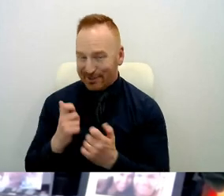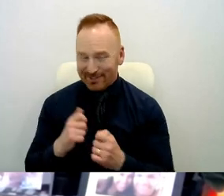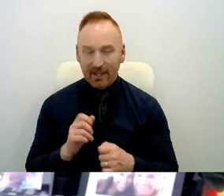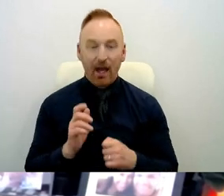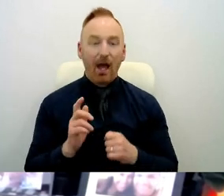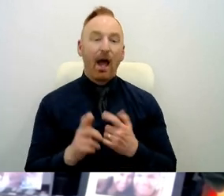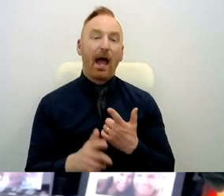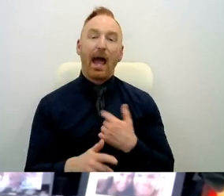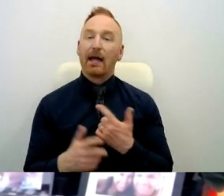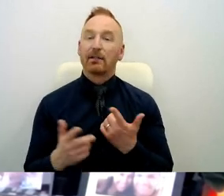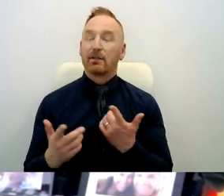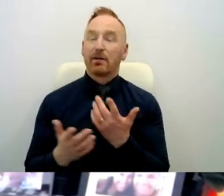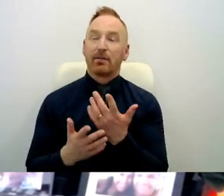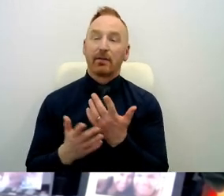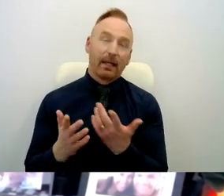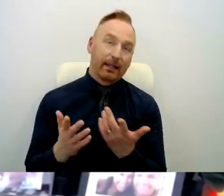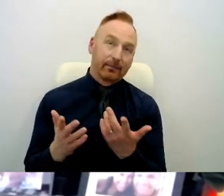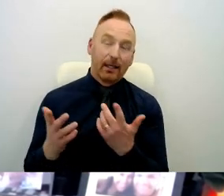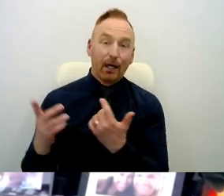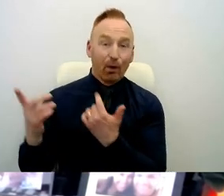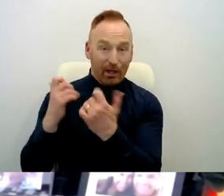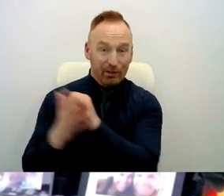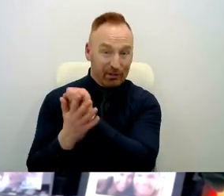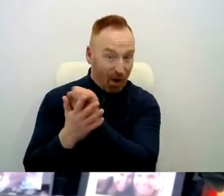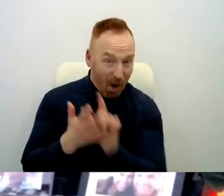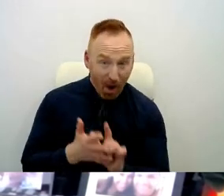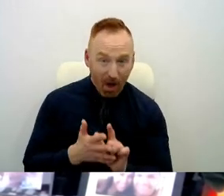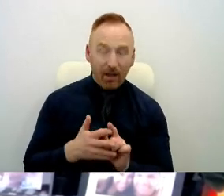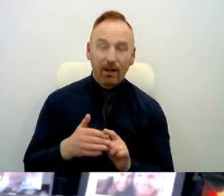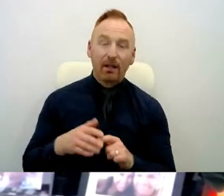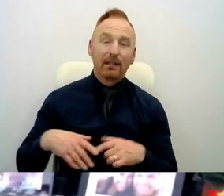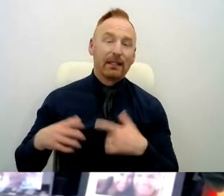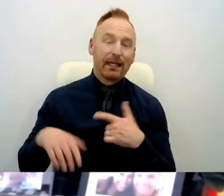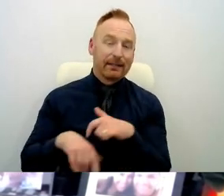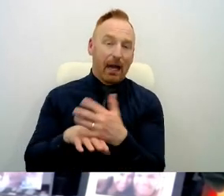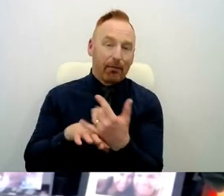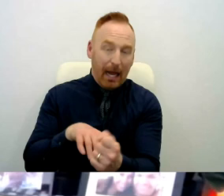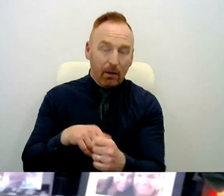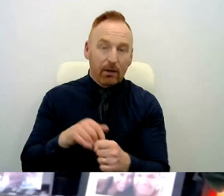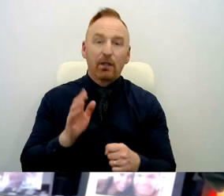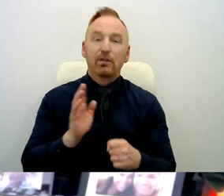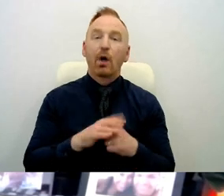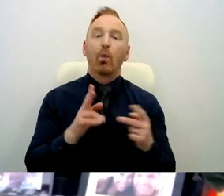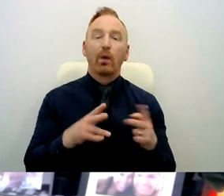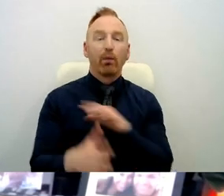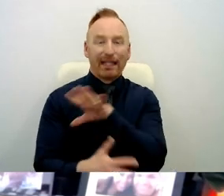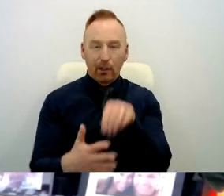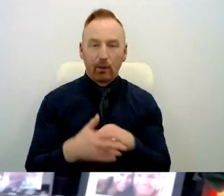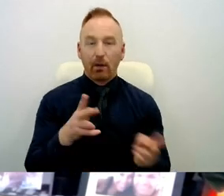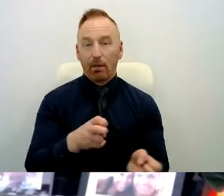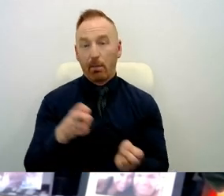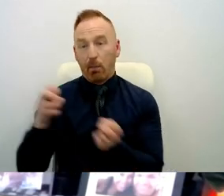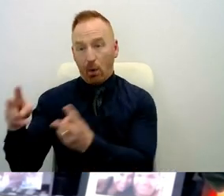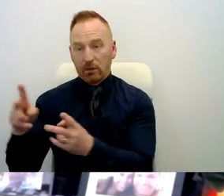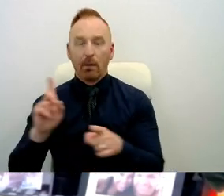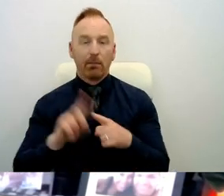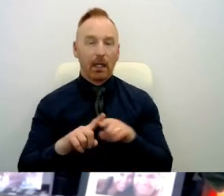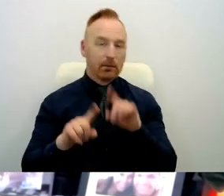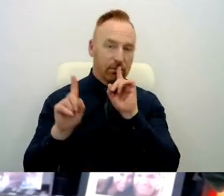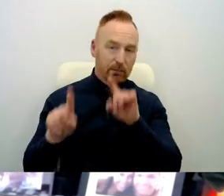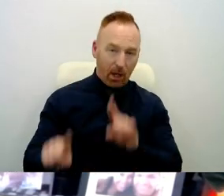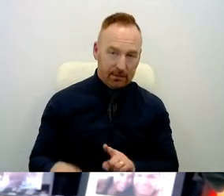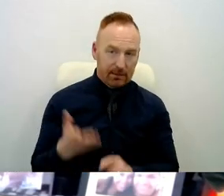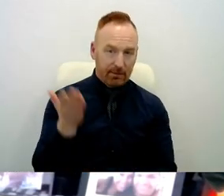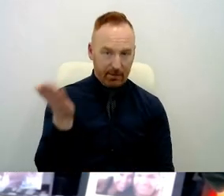either asked, and we didn't have the opportunity sometimes to cover all of them. So we'll make sure to post those as well, along with responses